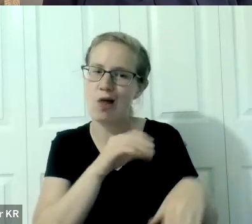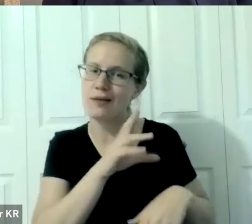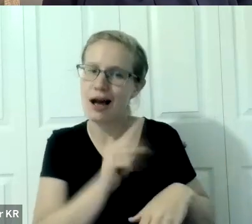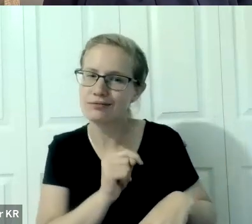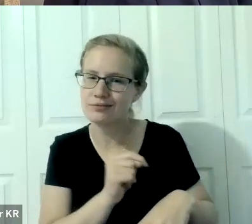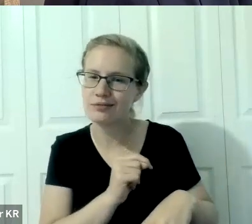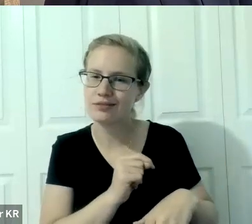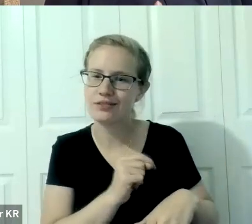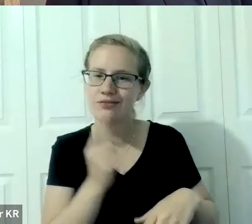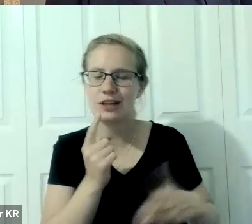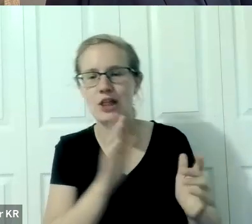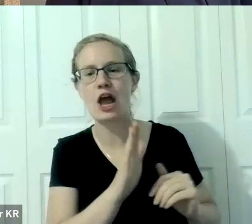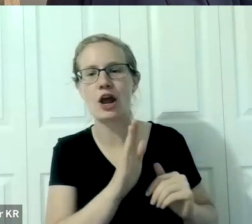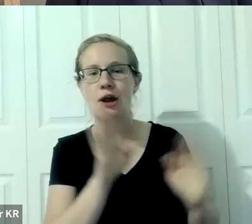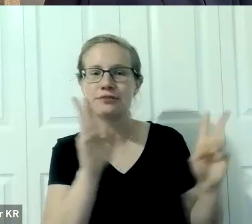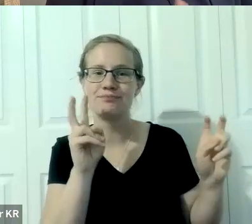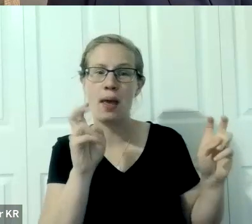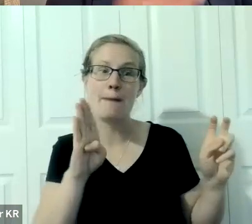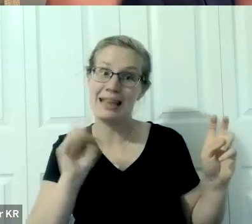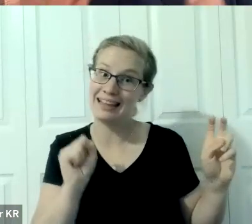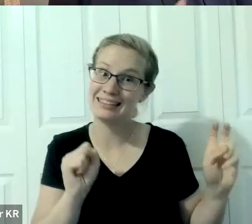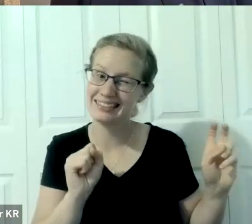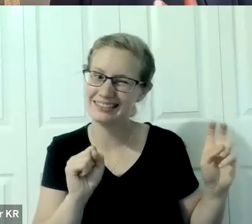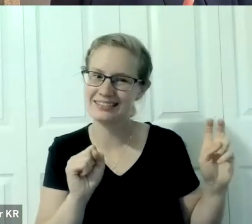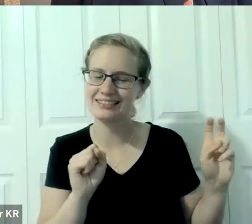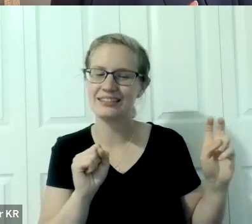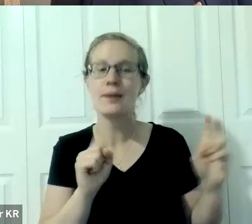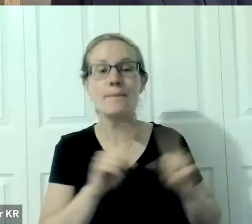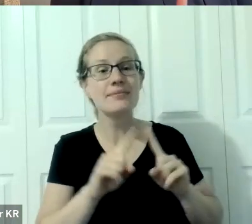better word, their BS. Okay. But also